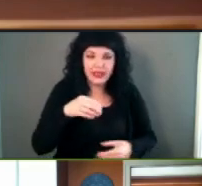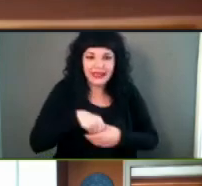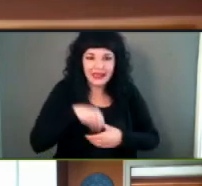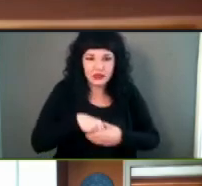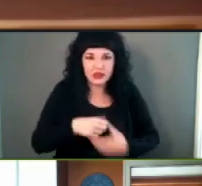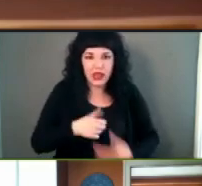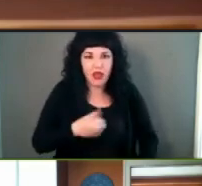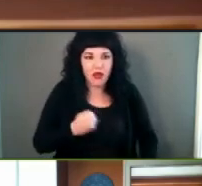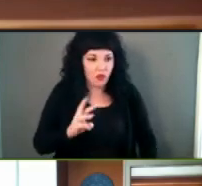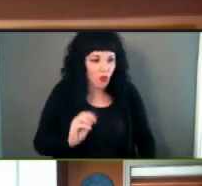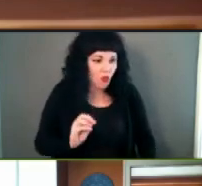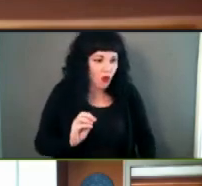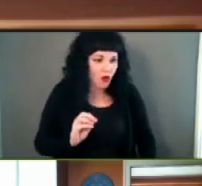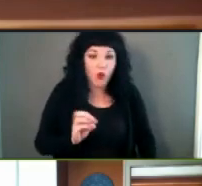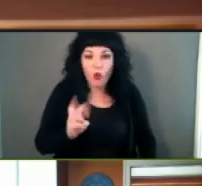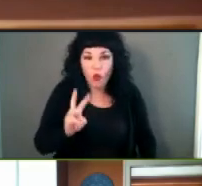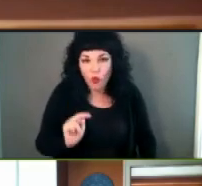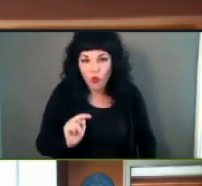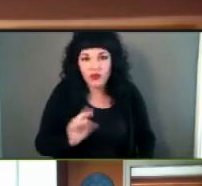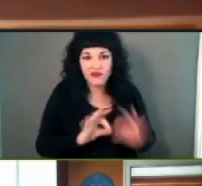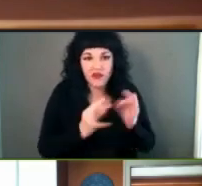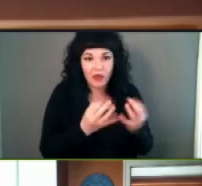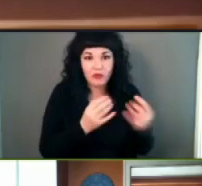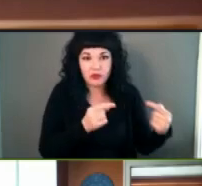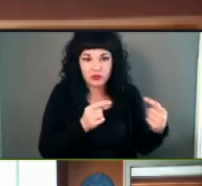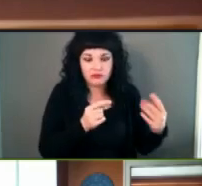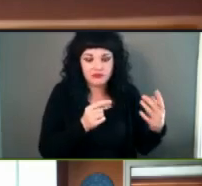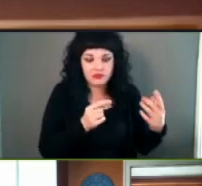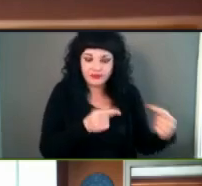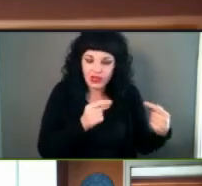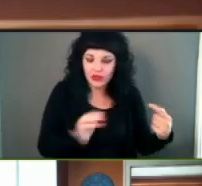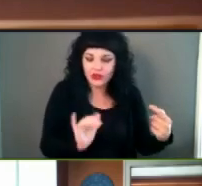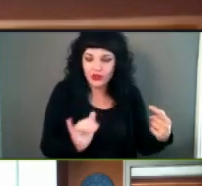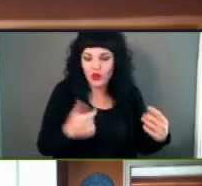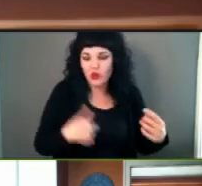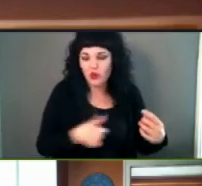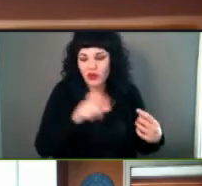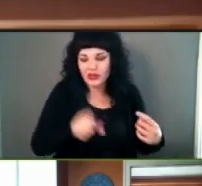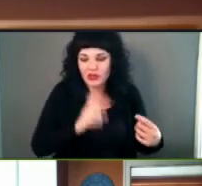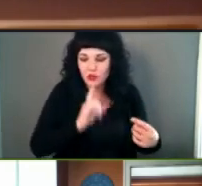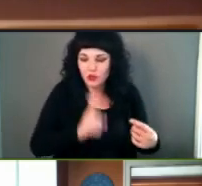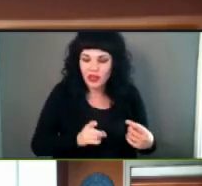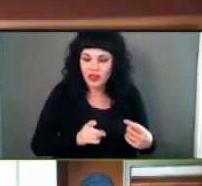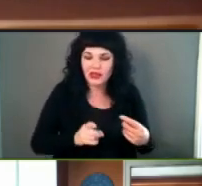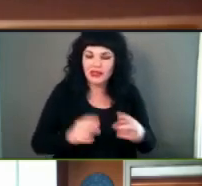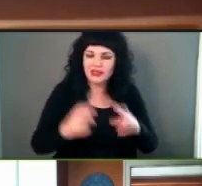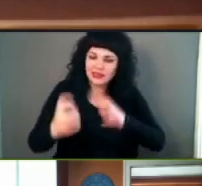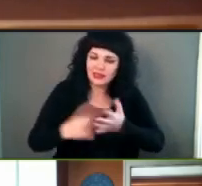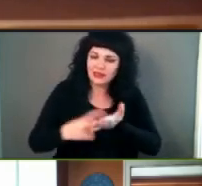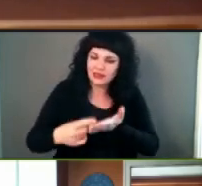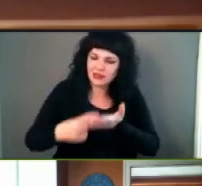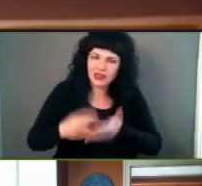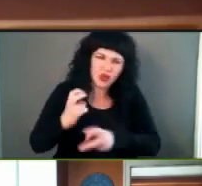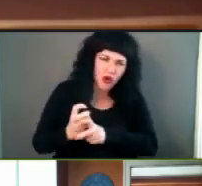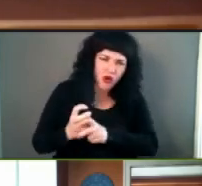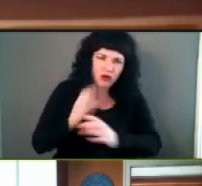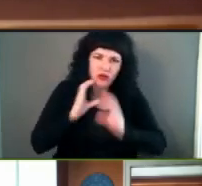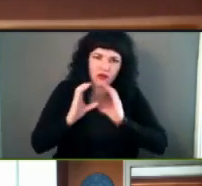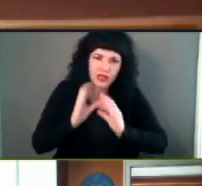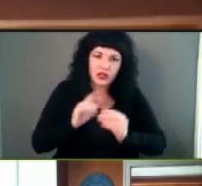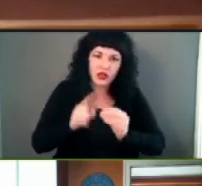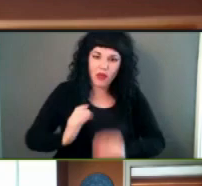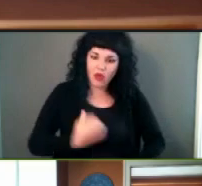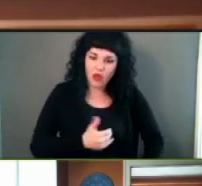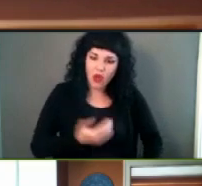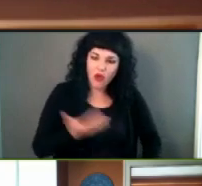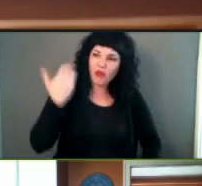hard conversations about our past in order to have a chance of a free future for all of us. So the question in this